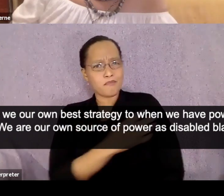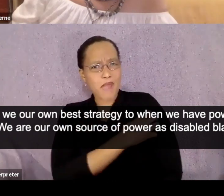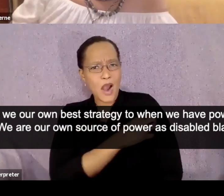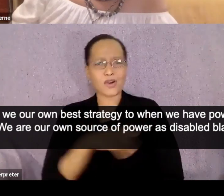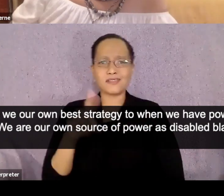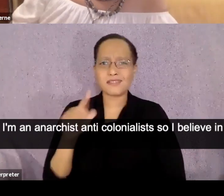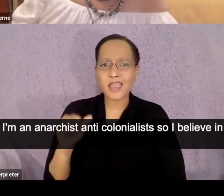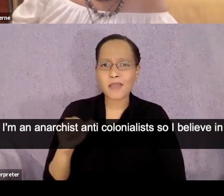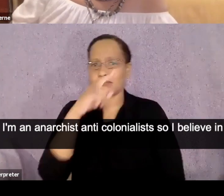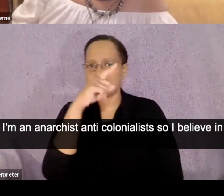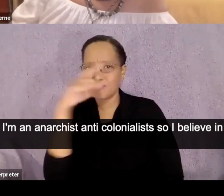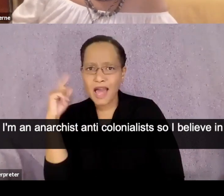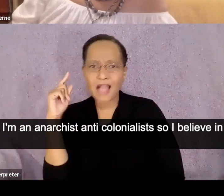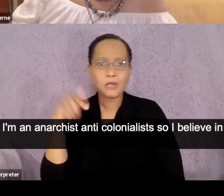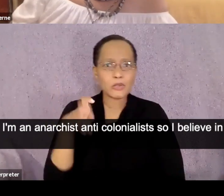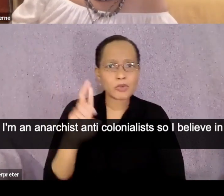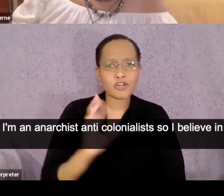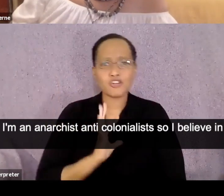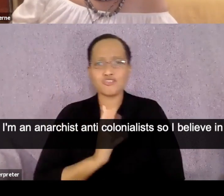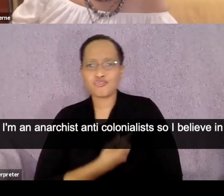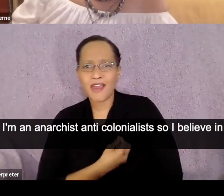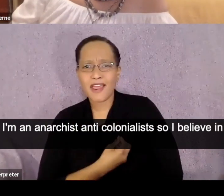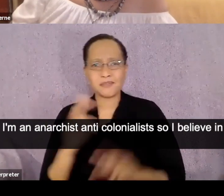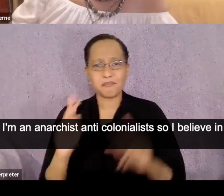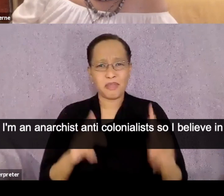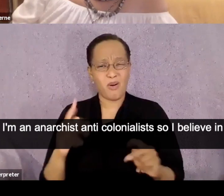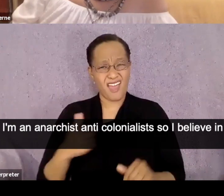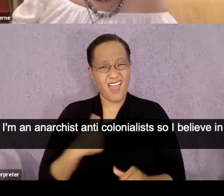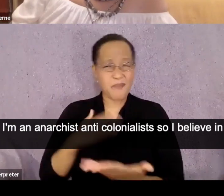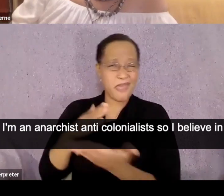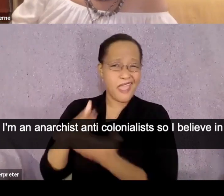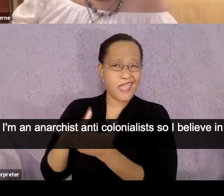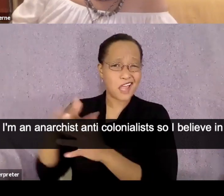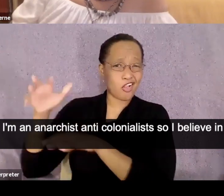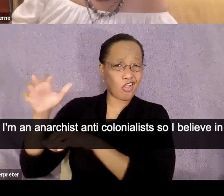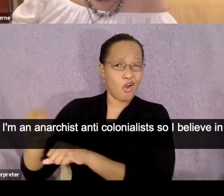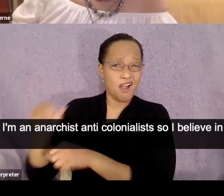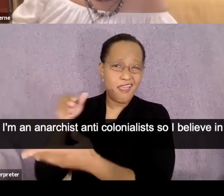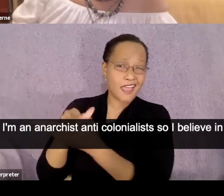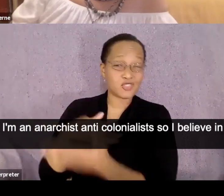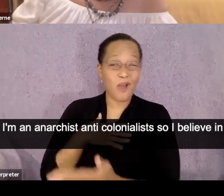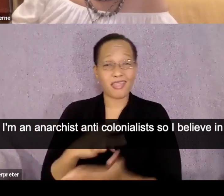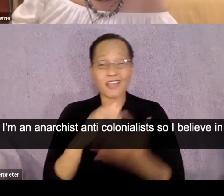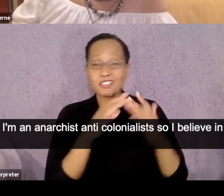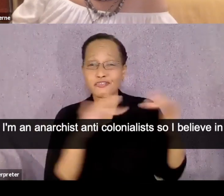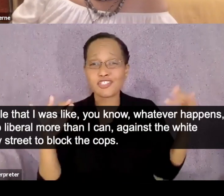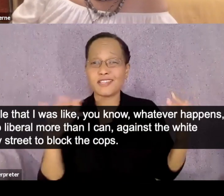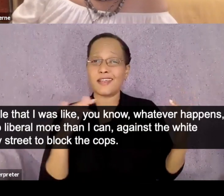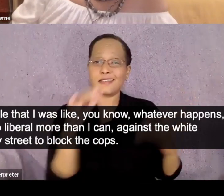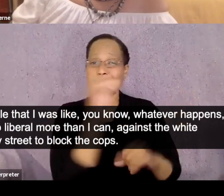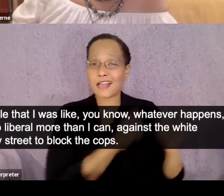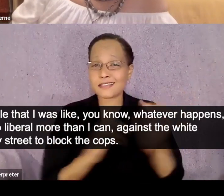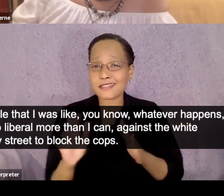people. And you know, I'm an anarchist, anti-colonialist, so I believe in a diversity of tactics. I